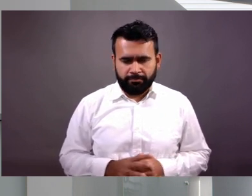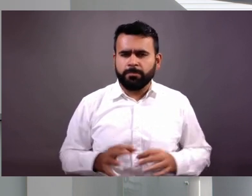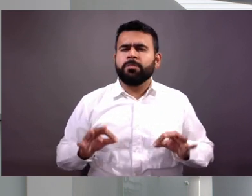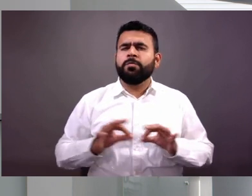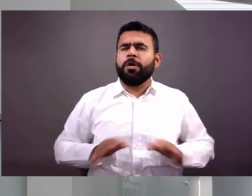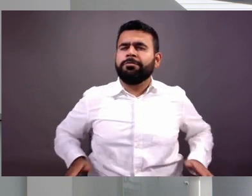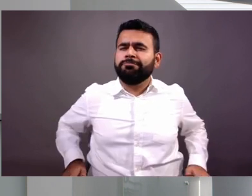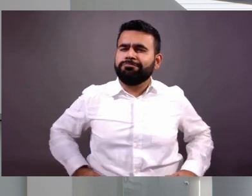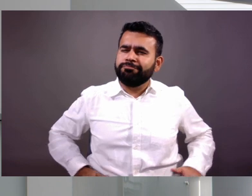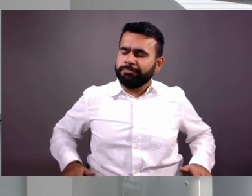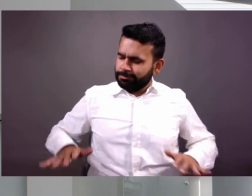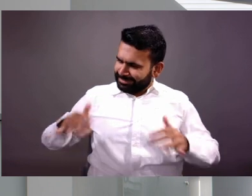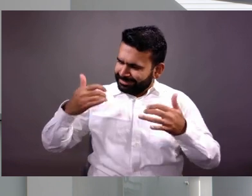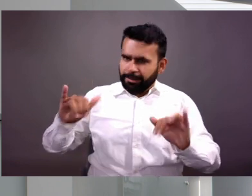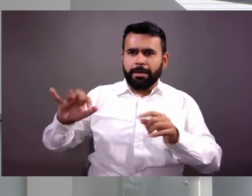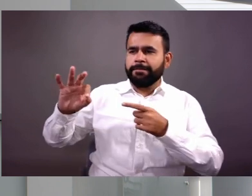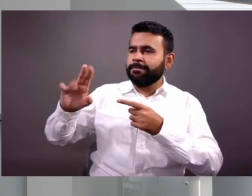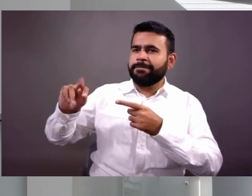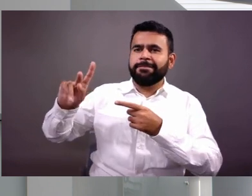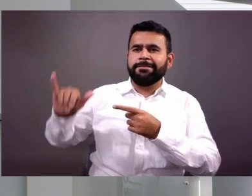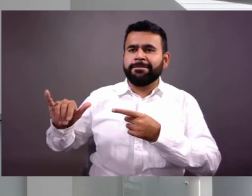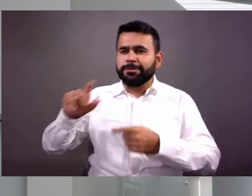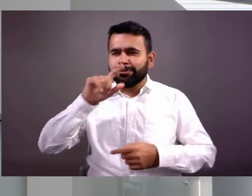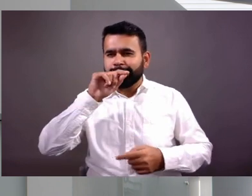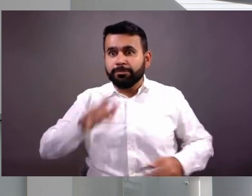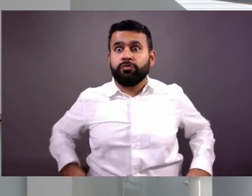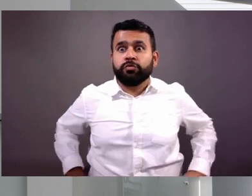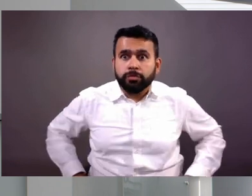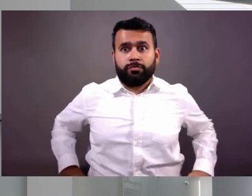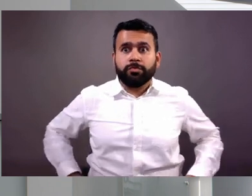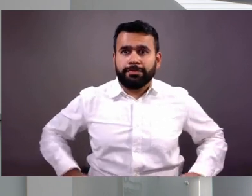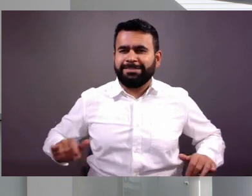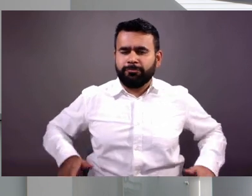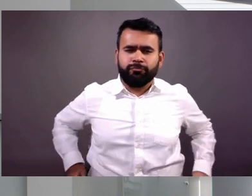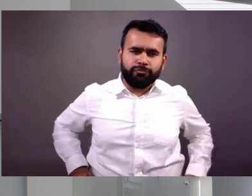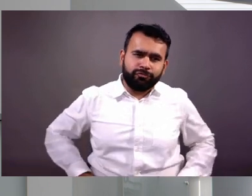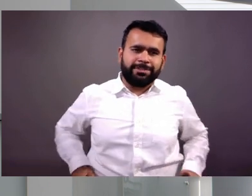Might start with the back groove and the funky chicken a bit. And try that at tempo.